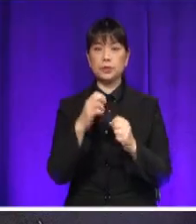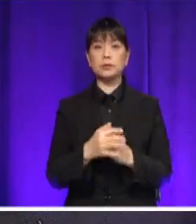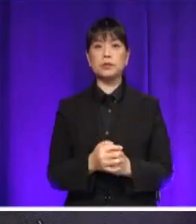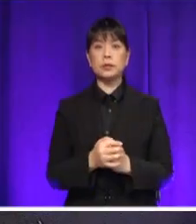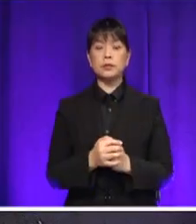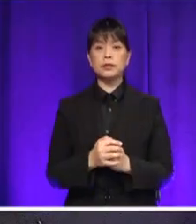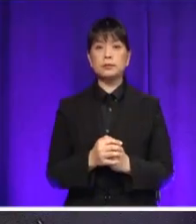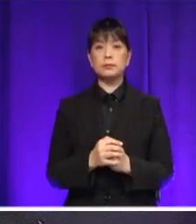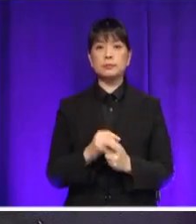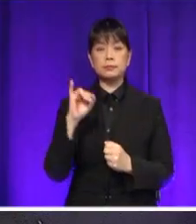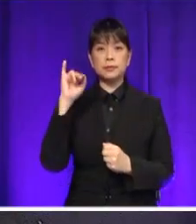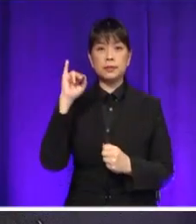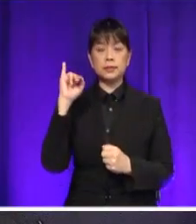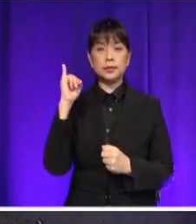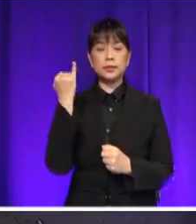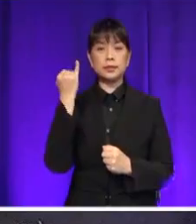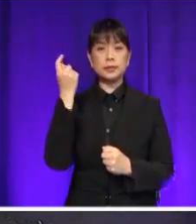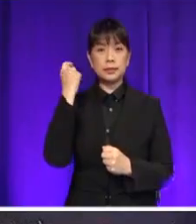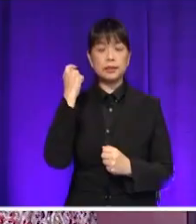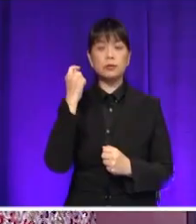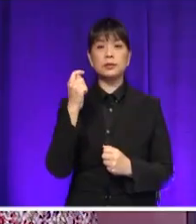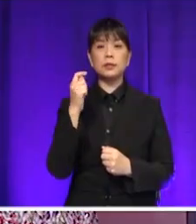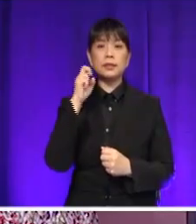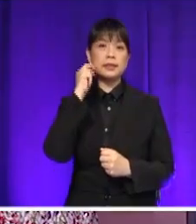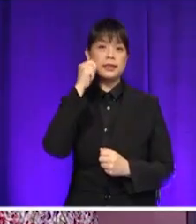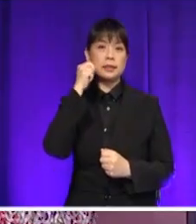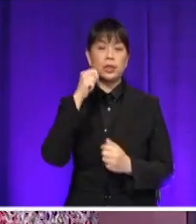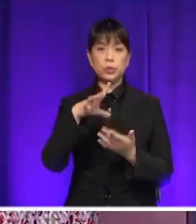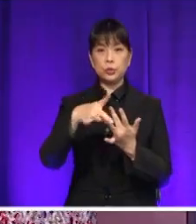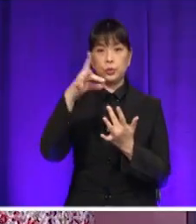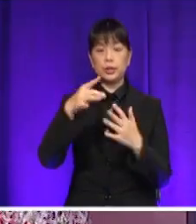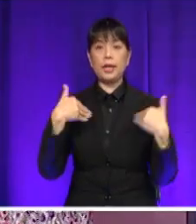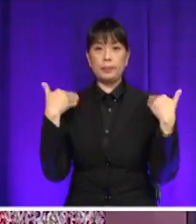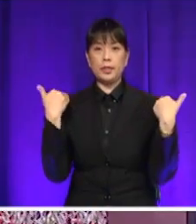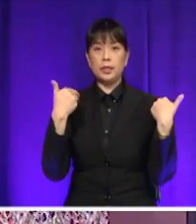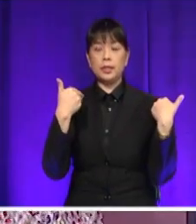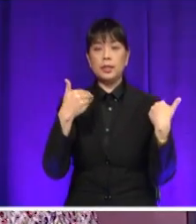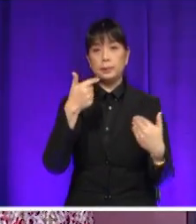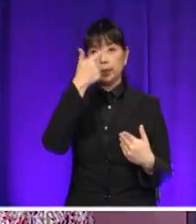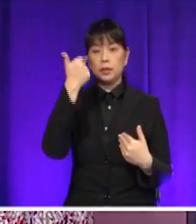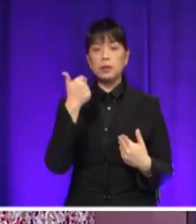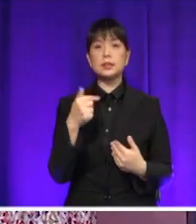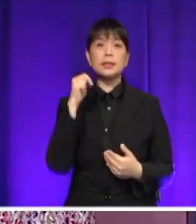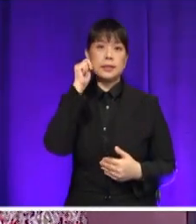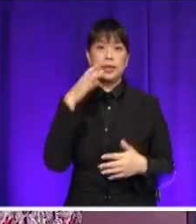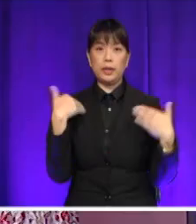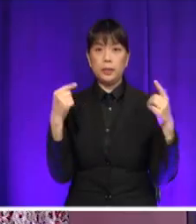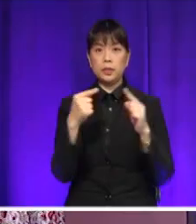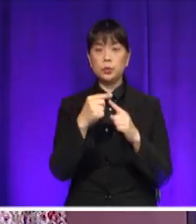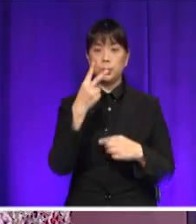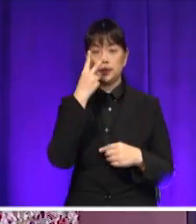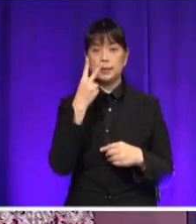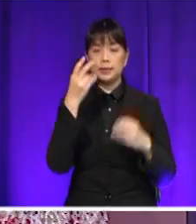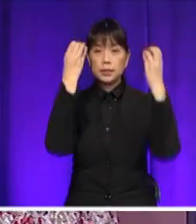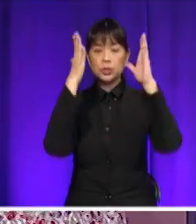now you chose the emoji happy. Yes. Yes, because you are happy to see me. I'm happy to see you. And there's another reason why